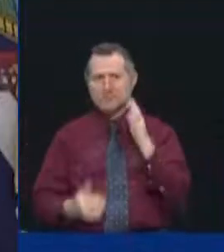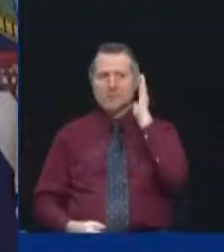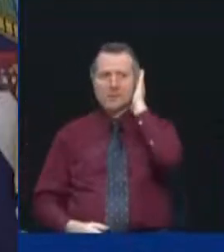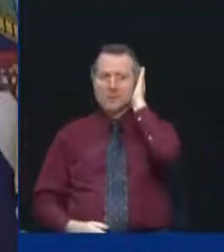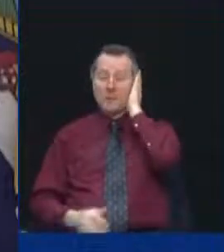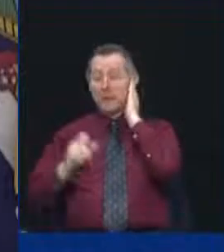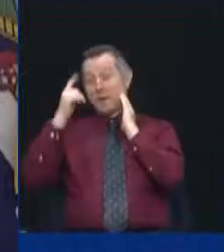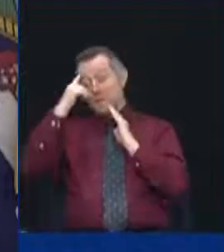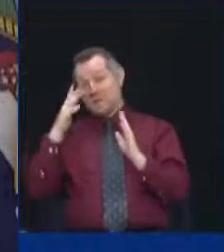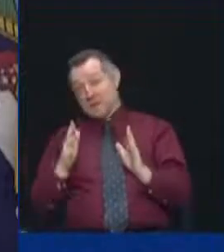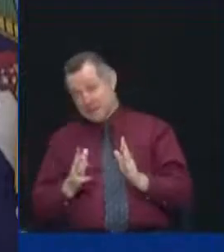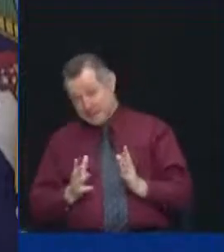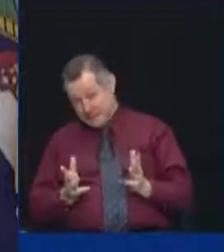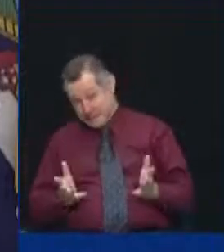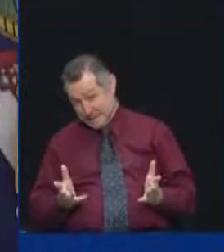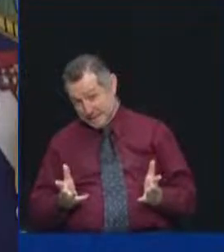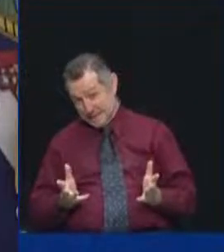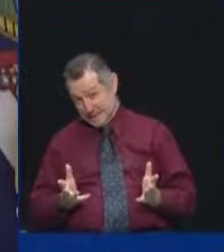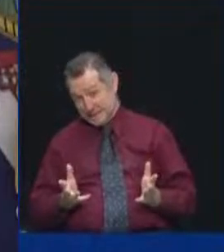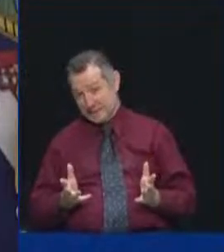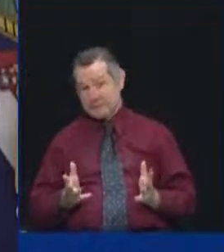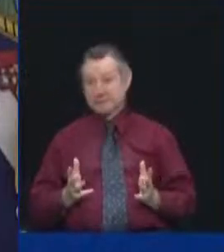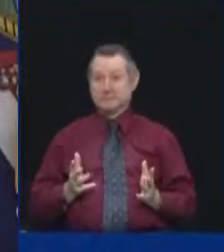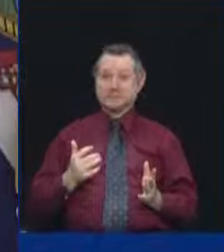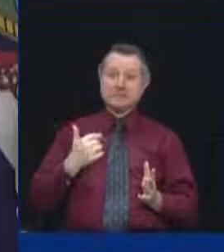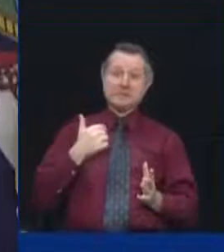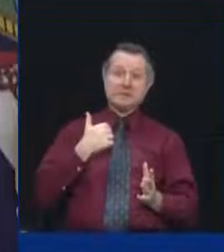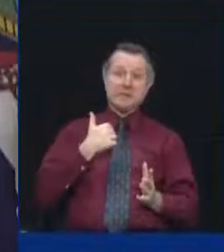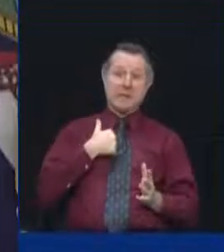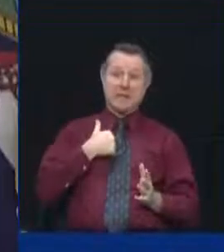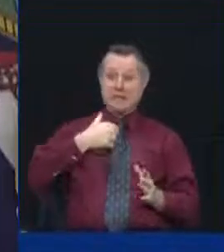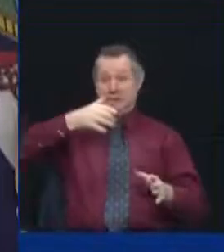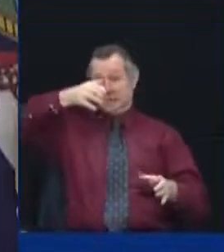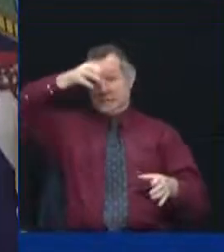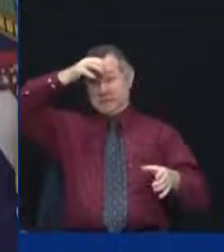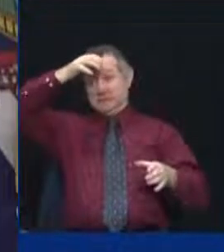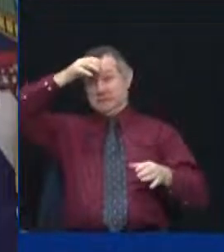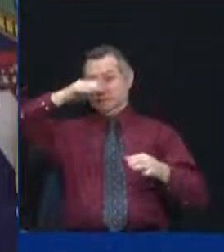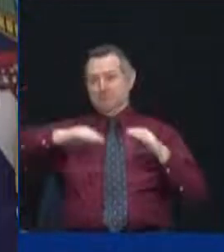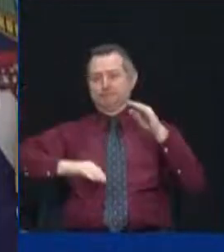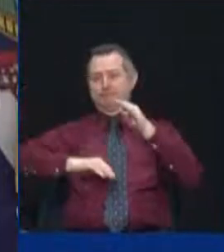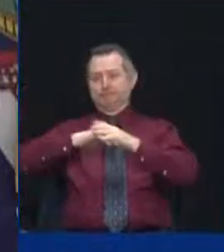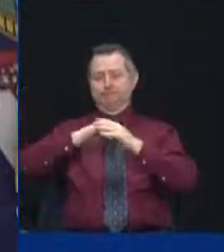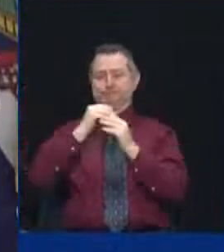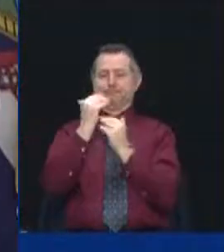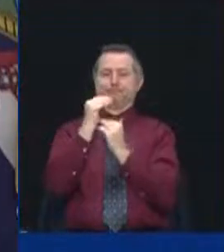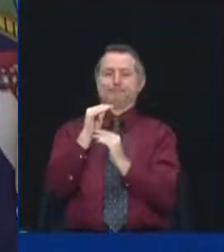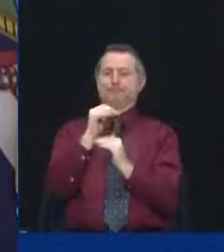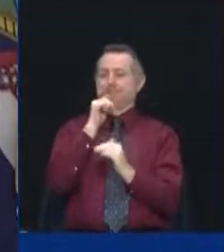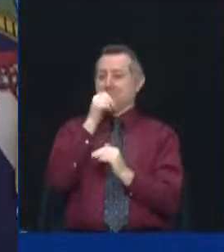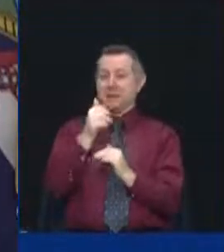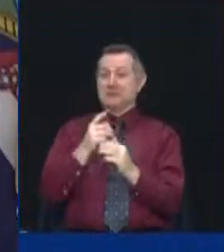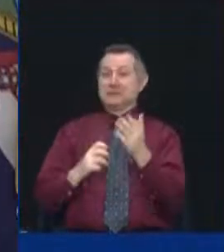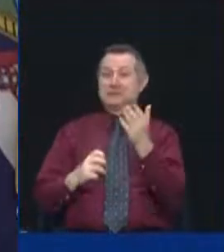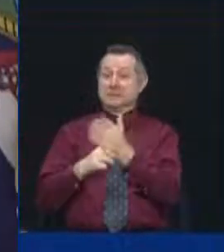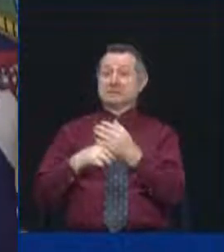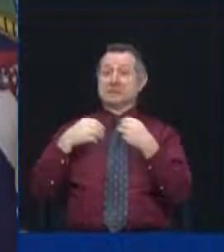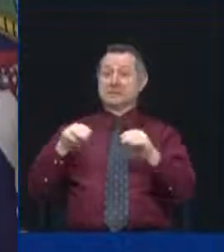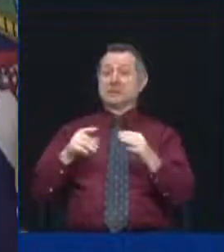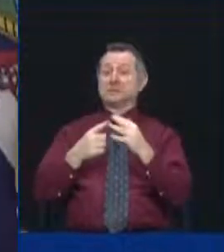my maximum knowledge on the topic there, Juliet. The tickets go on sale tomorrow. They